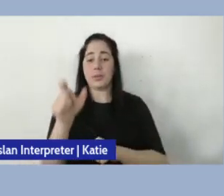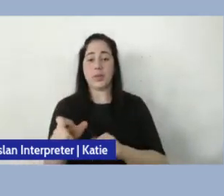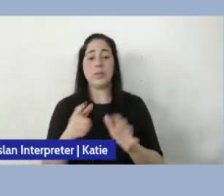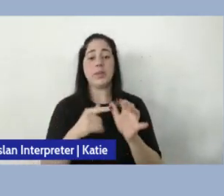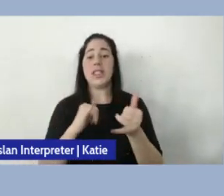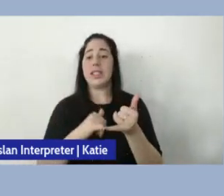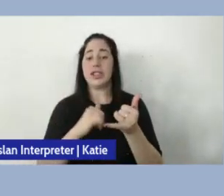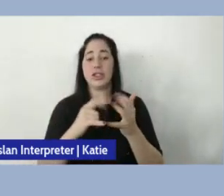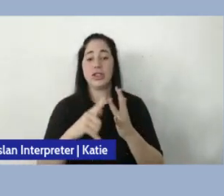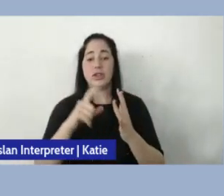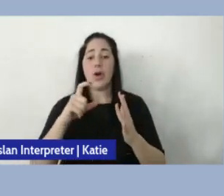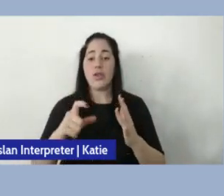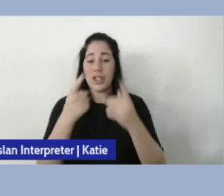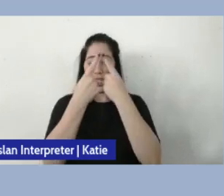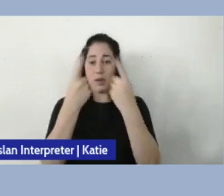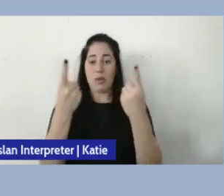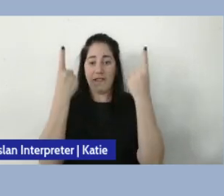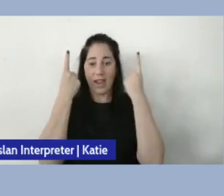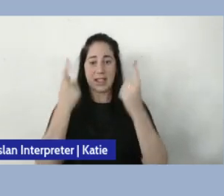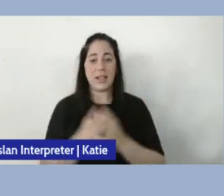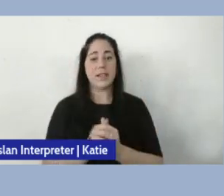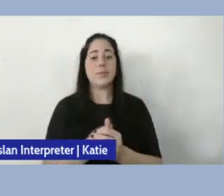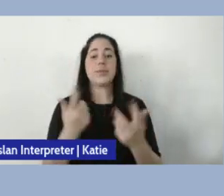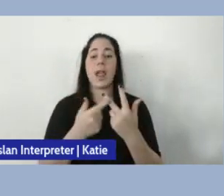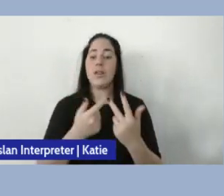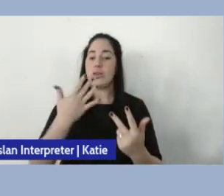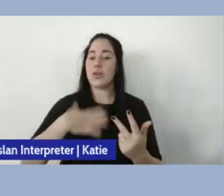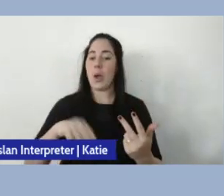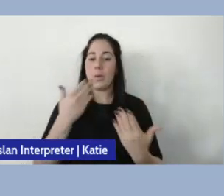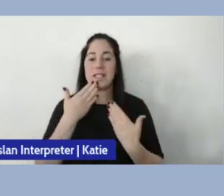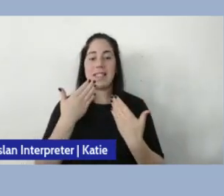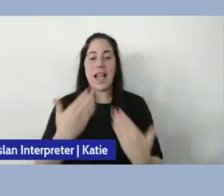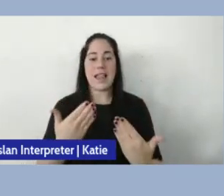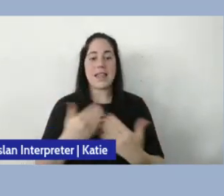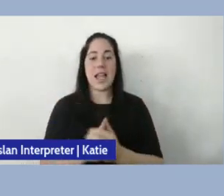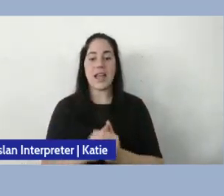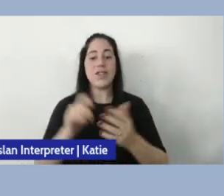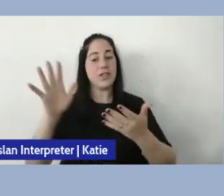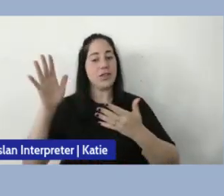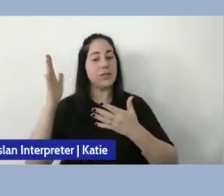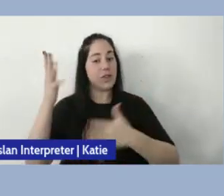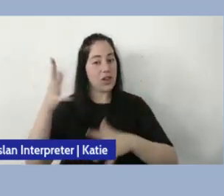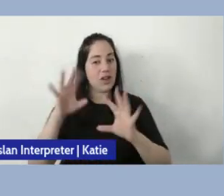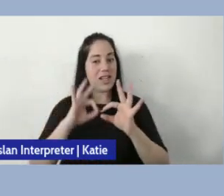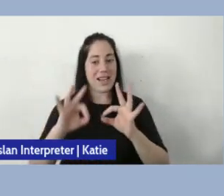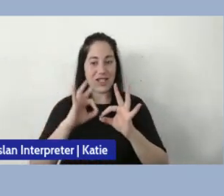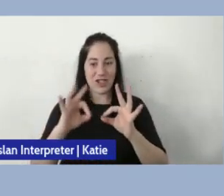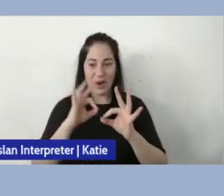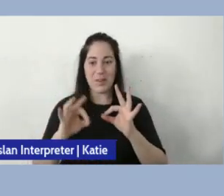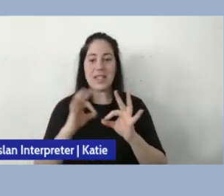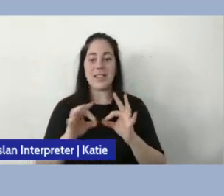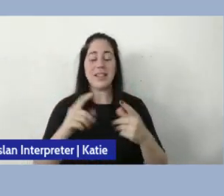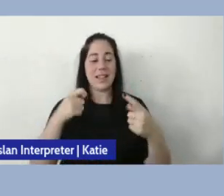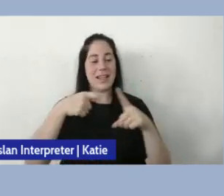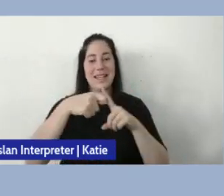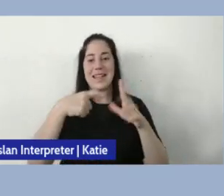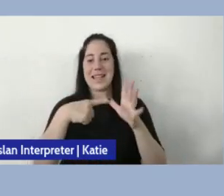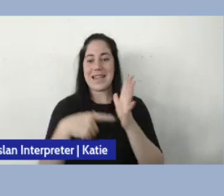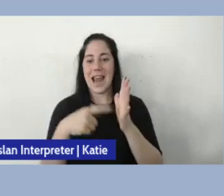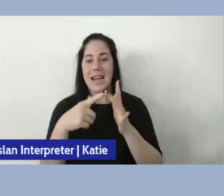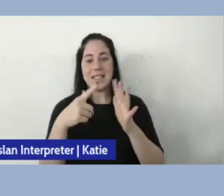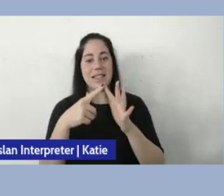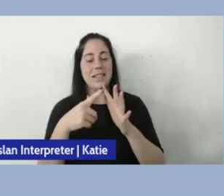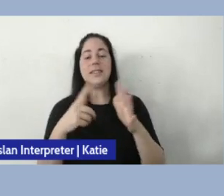Murray. I'd also like to thank our Auslan interpreters, Katie, I hope I'm pointing the right way, that way, Katie and Tiana.